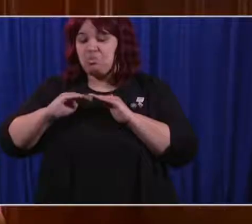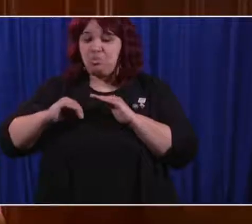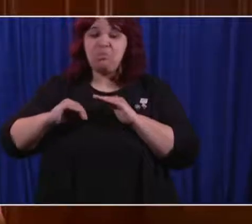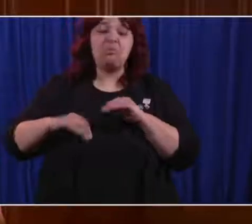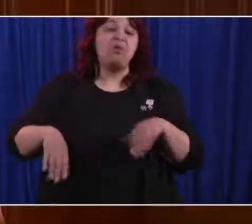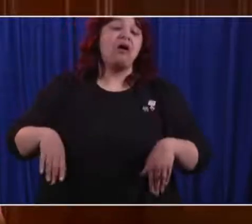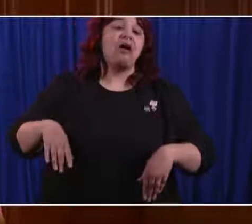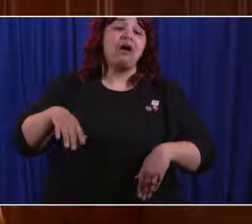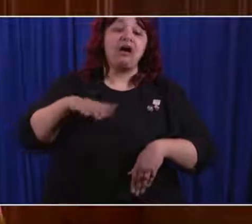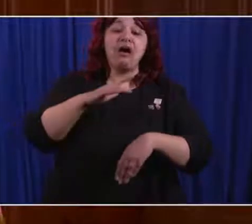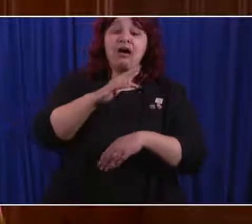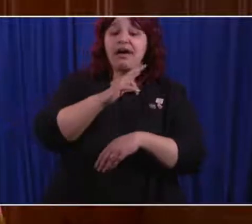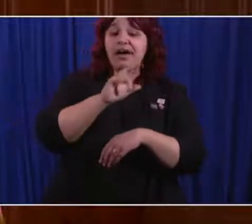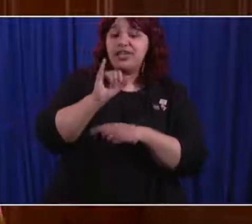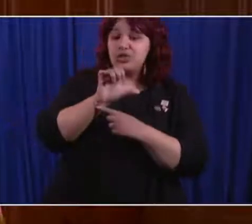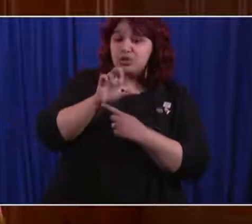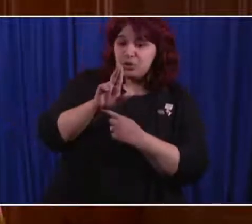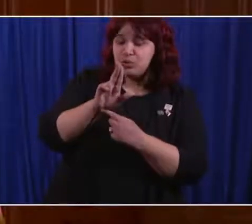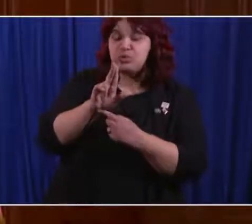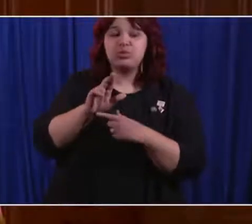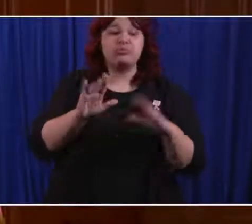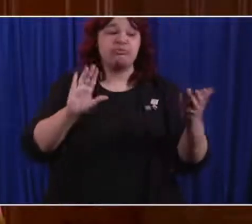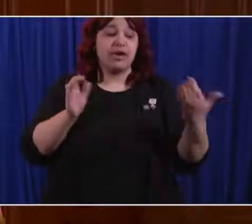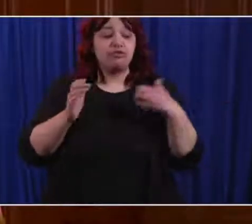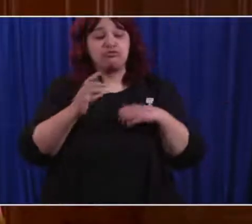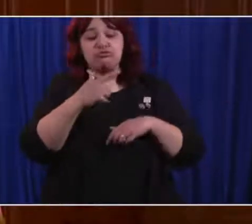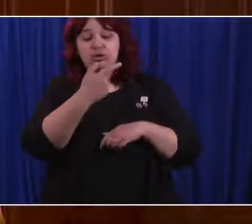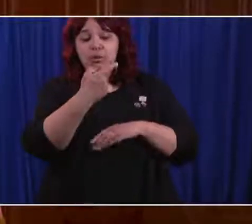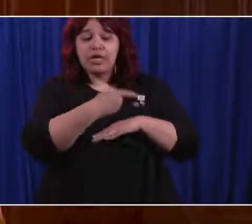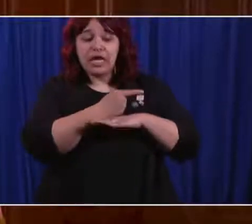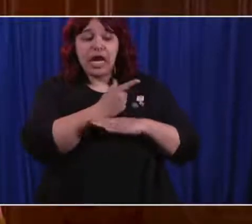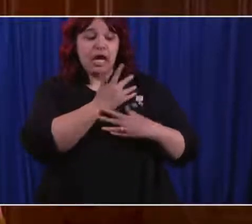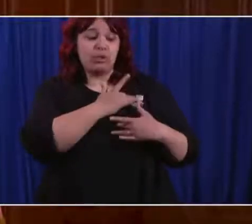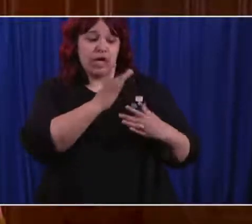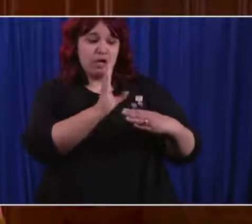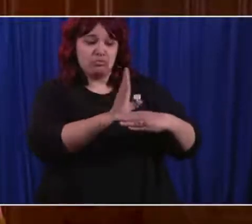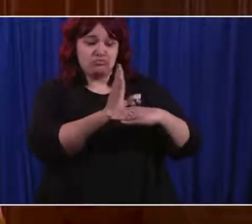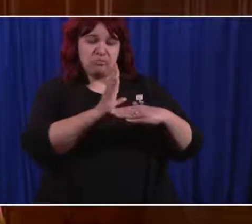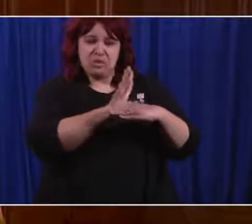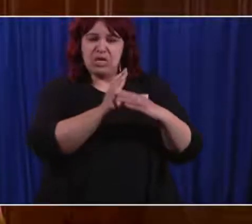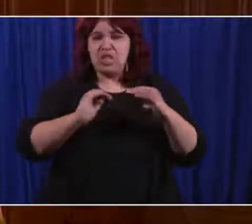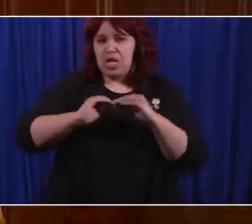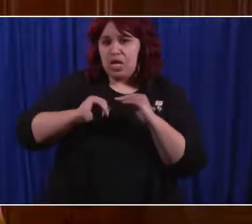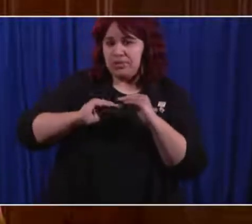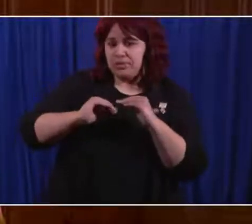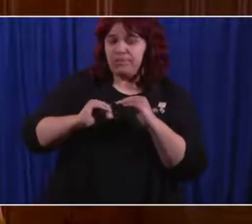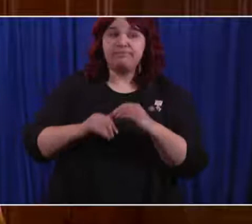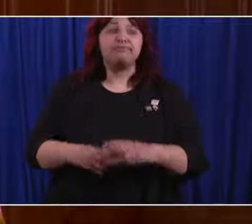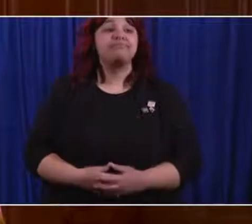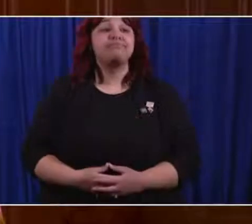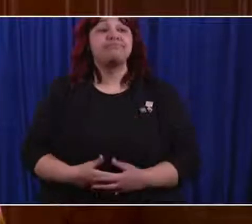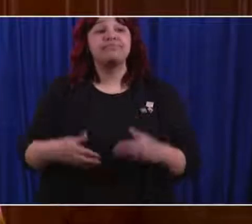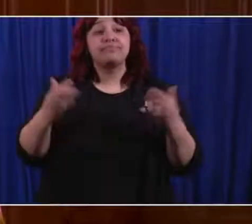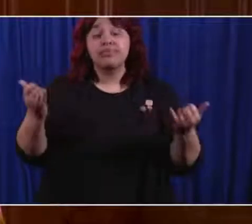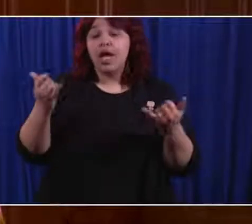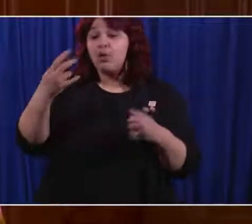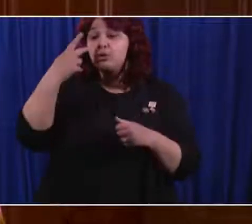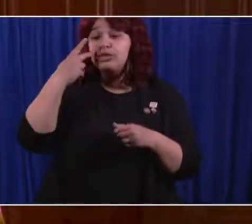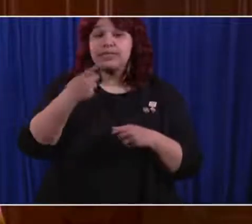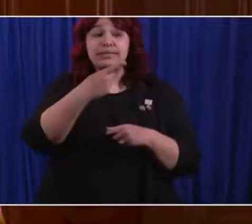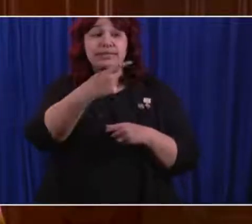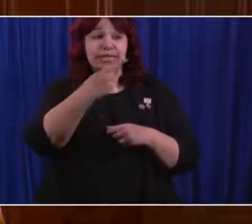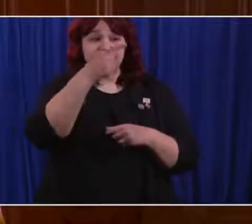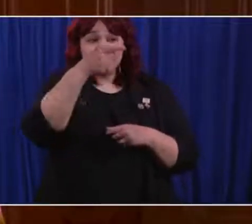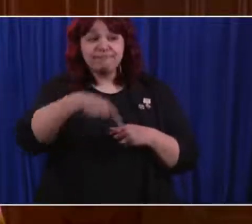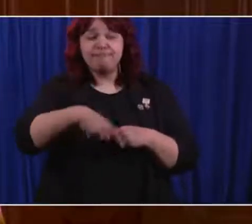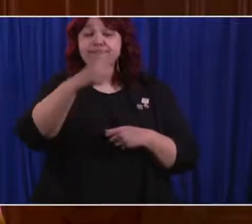21-day average. Eric, we'll go to the next one. Again, this is 88 counties ranked by highest occurrence. And